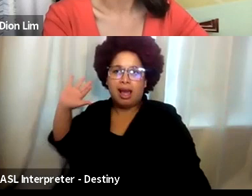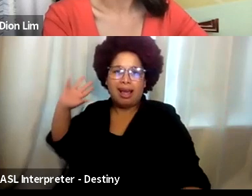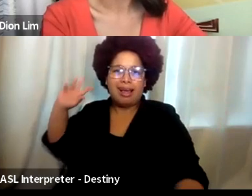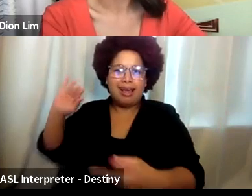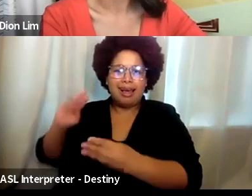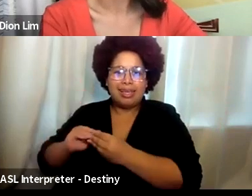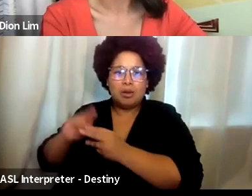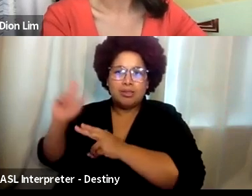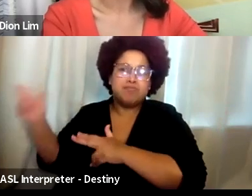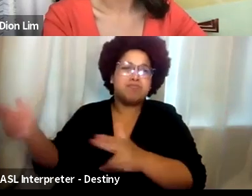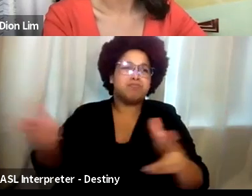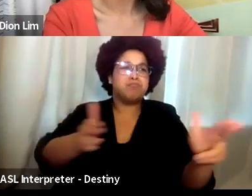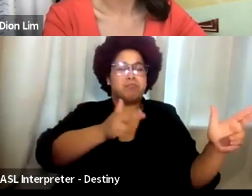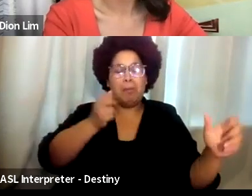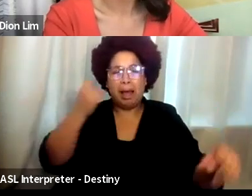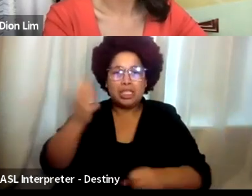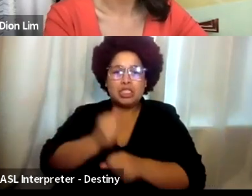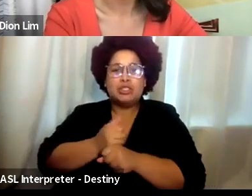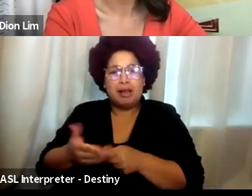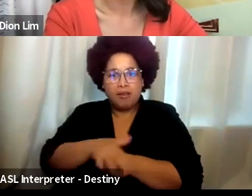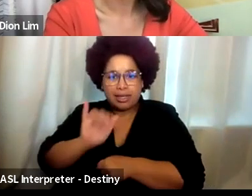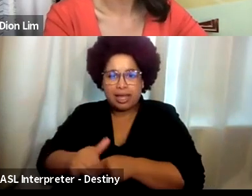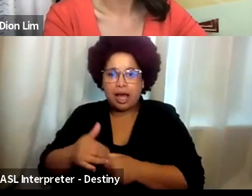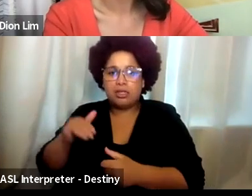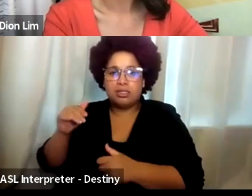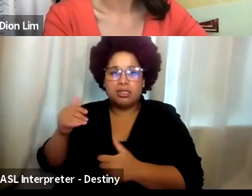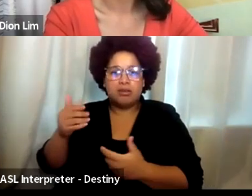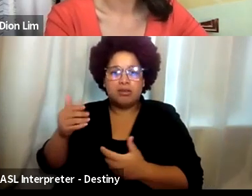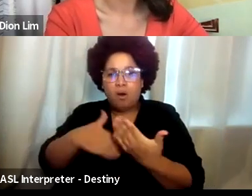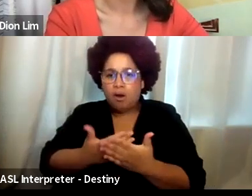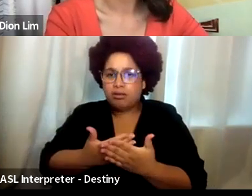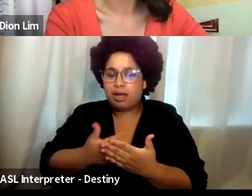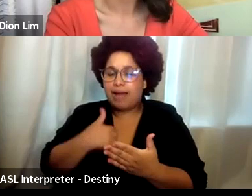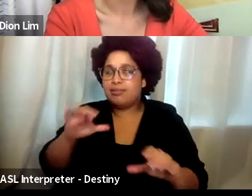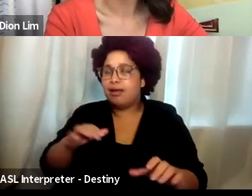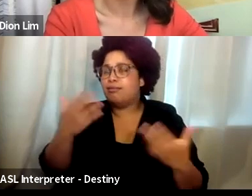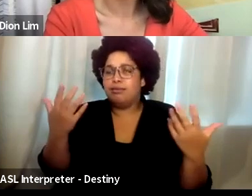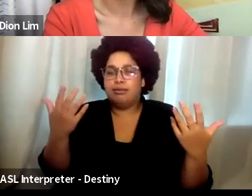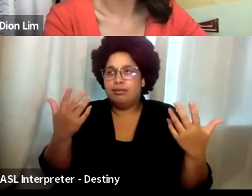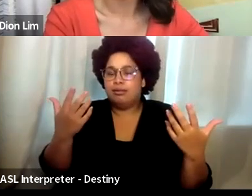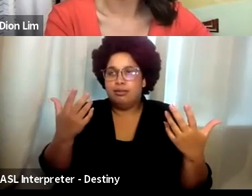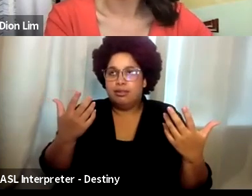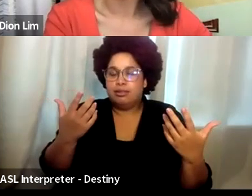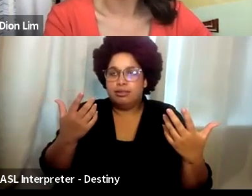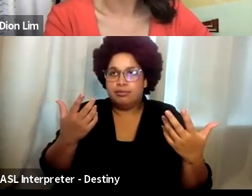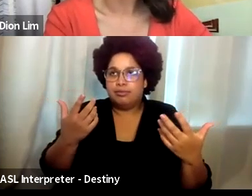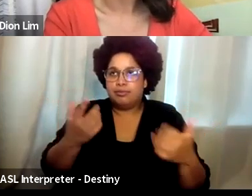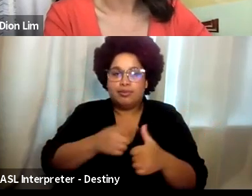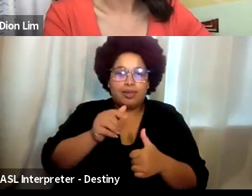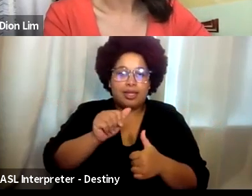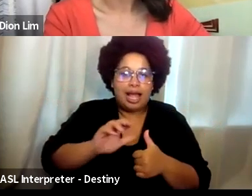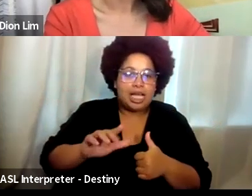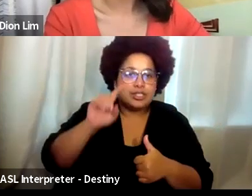those mass shootings and decades covering, you know, all of, you know, I've done, you know, the Asian